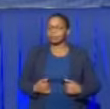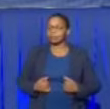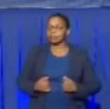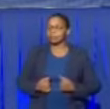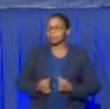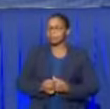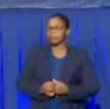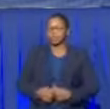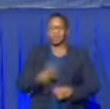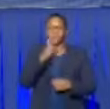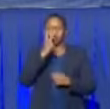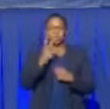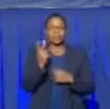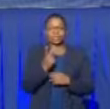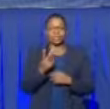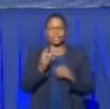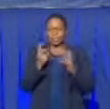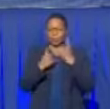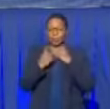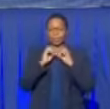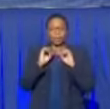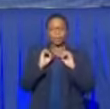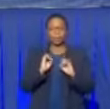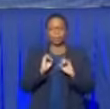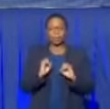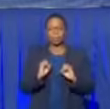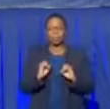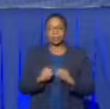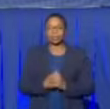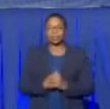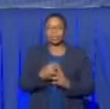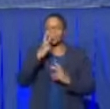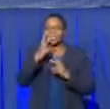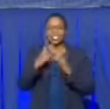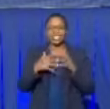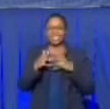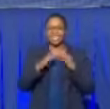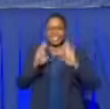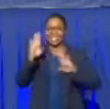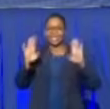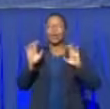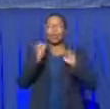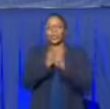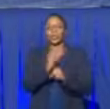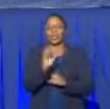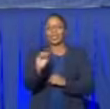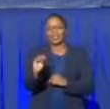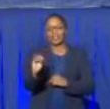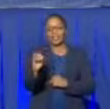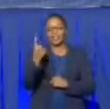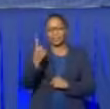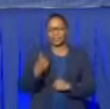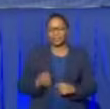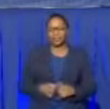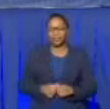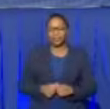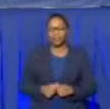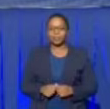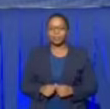DCO looks like we're good to go. I don't see any hands. Okay, there.